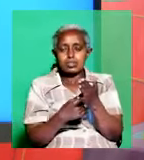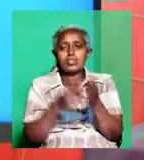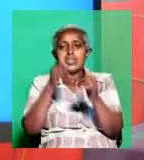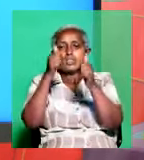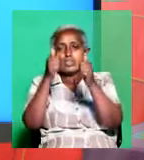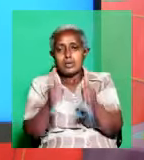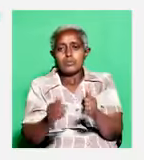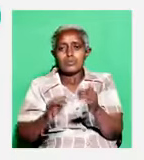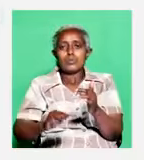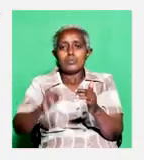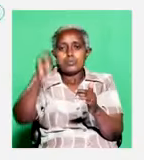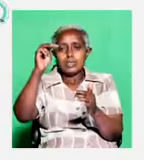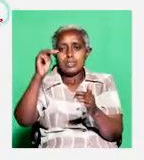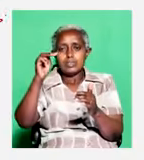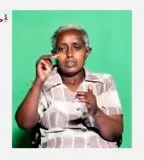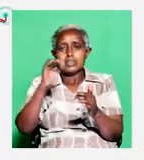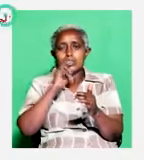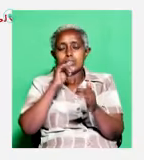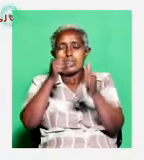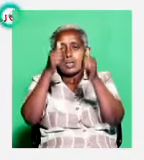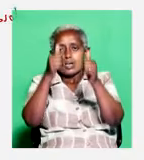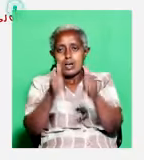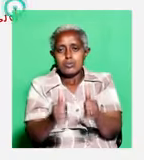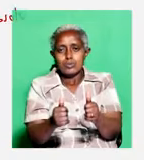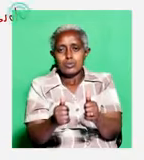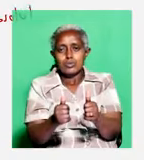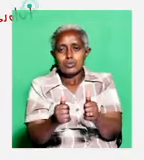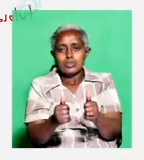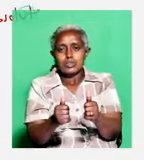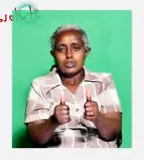the absolute max. It is absolute